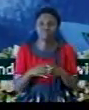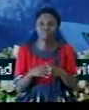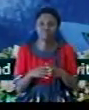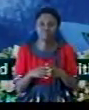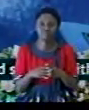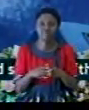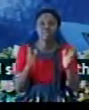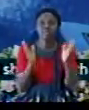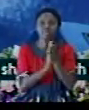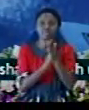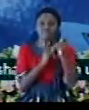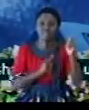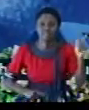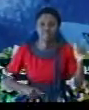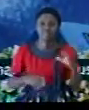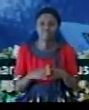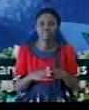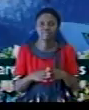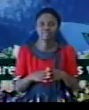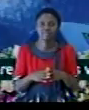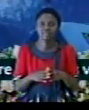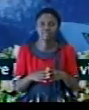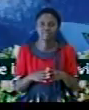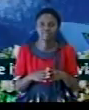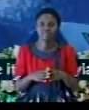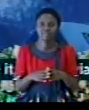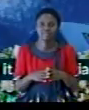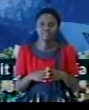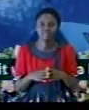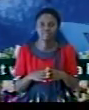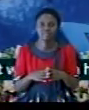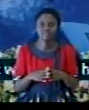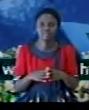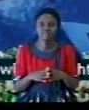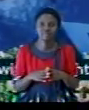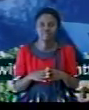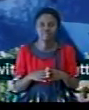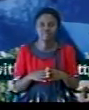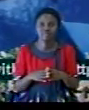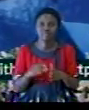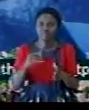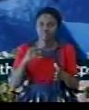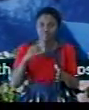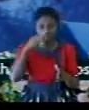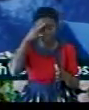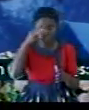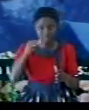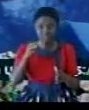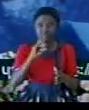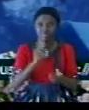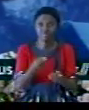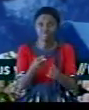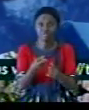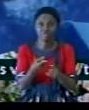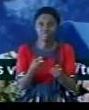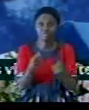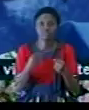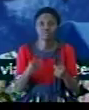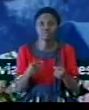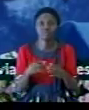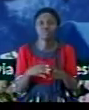the Lord. My name is Ademoye Otsubosin. I am from Oluwatui District, Ijoka